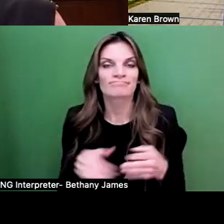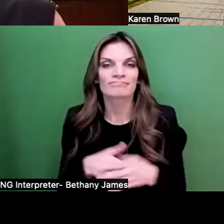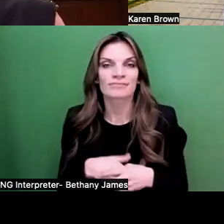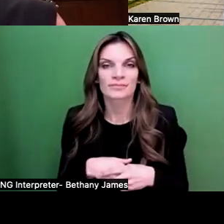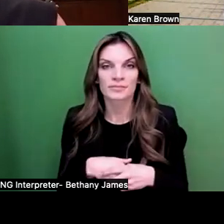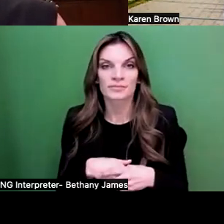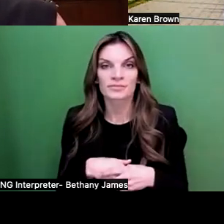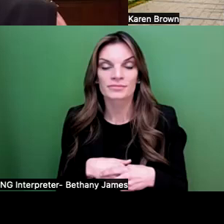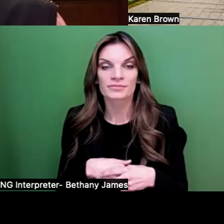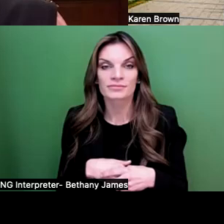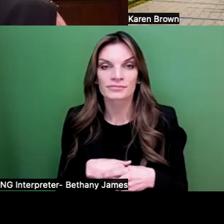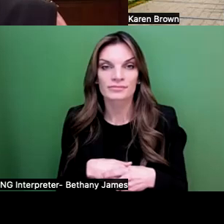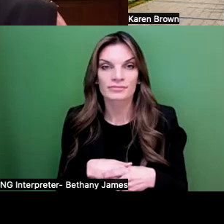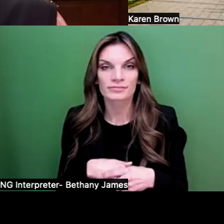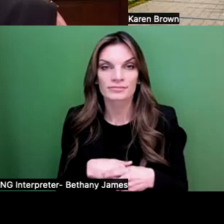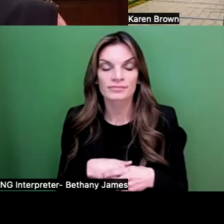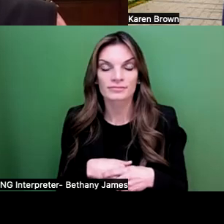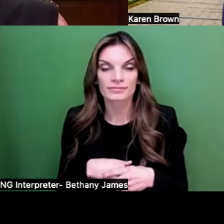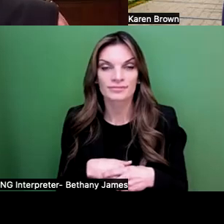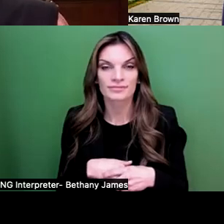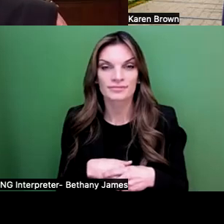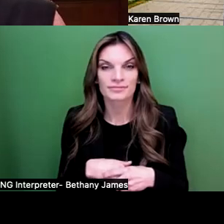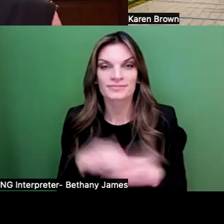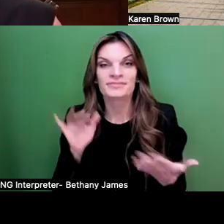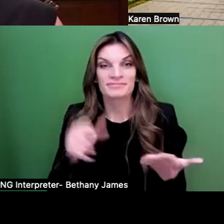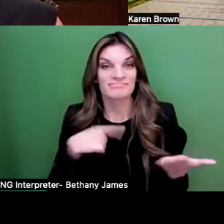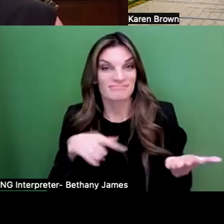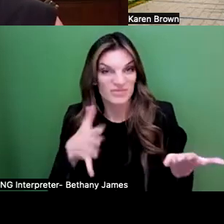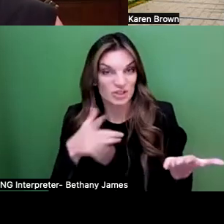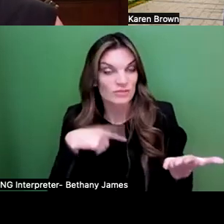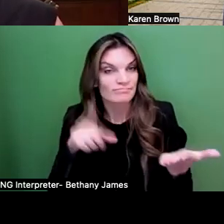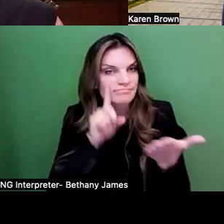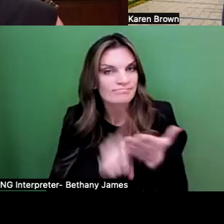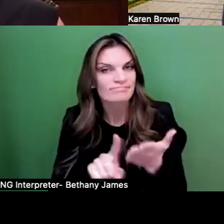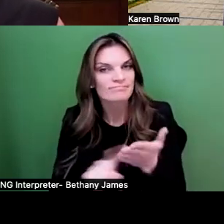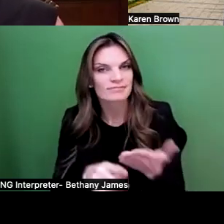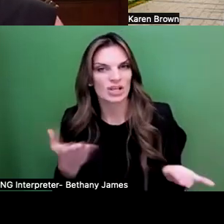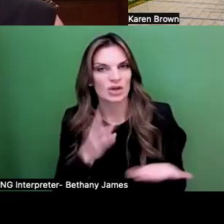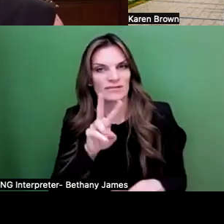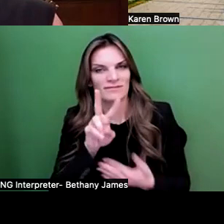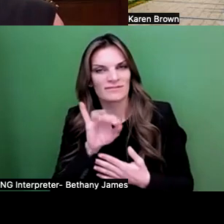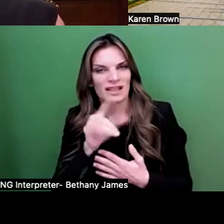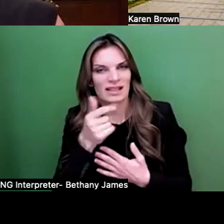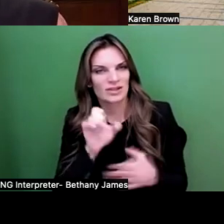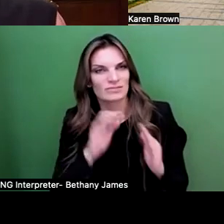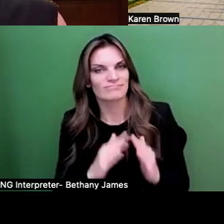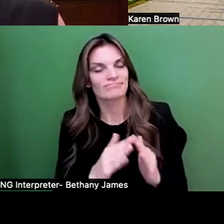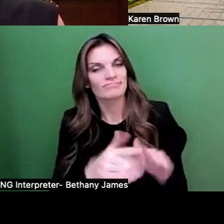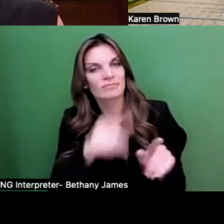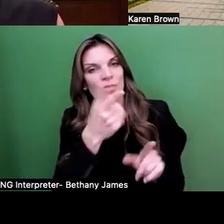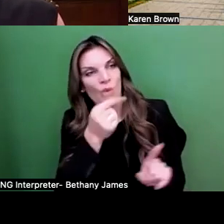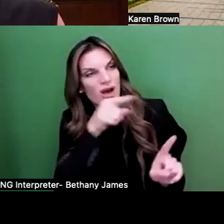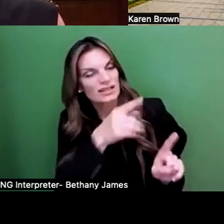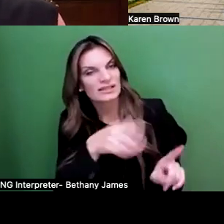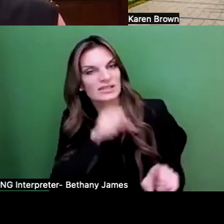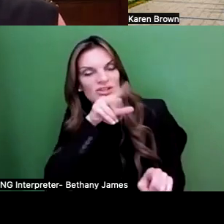an inventory of the carbon output of our village buildings. And we know now which ones are the biggest culprits, and